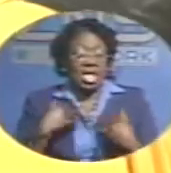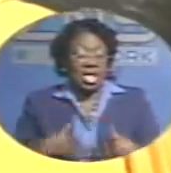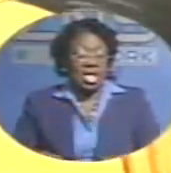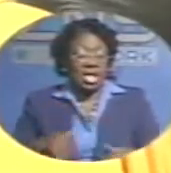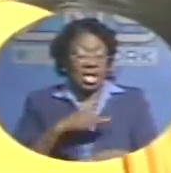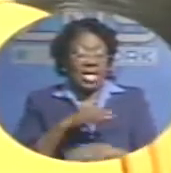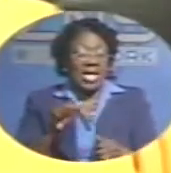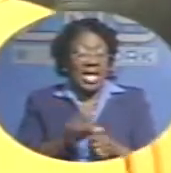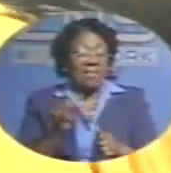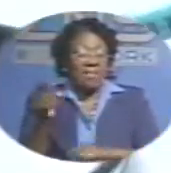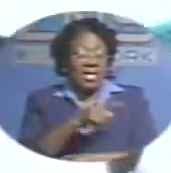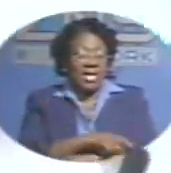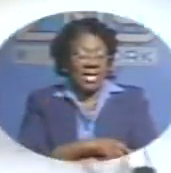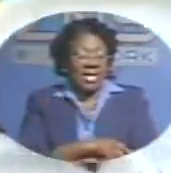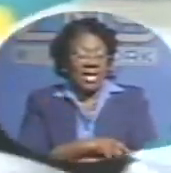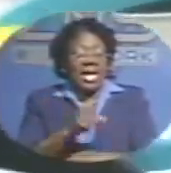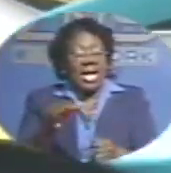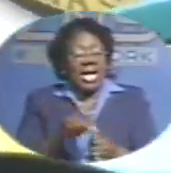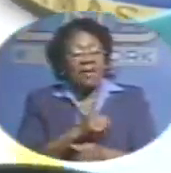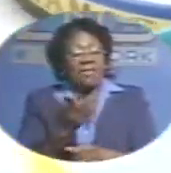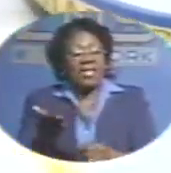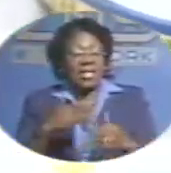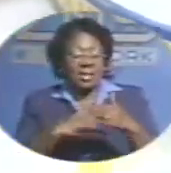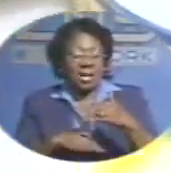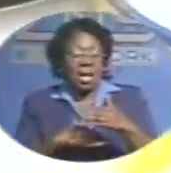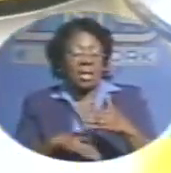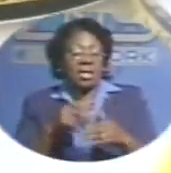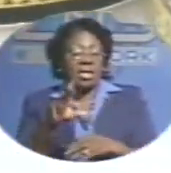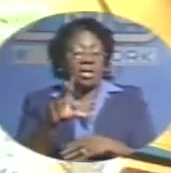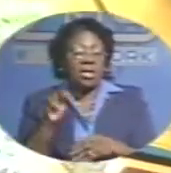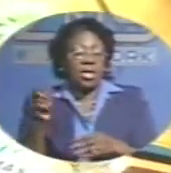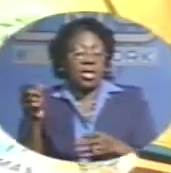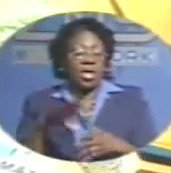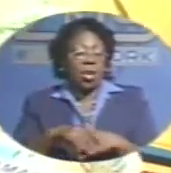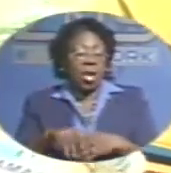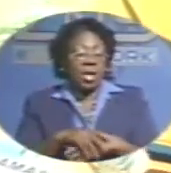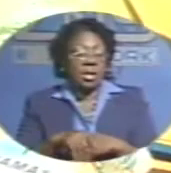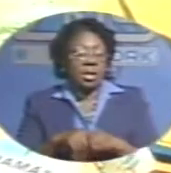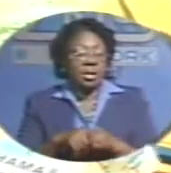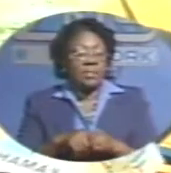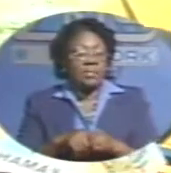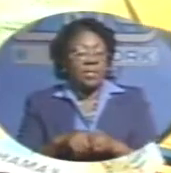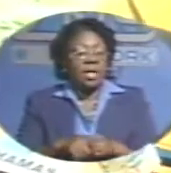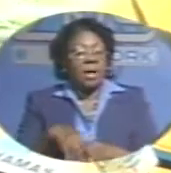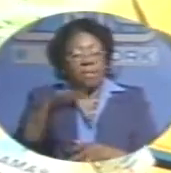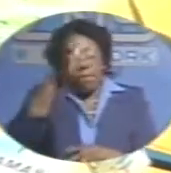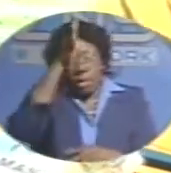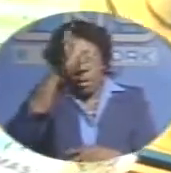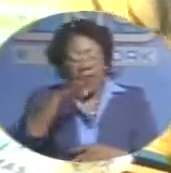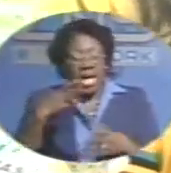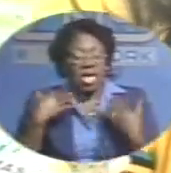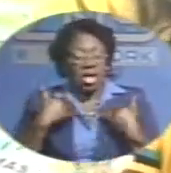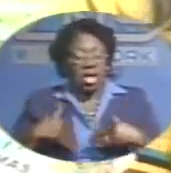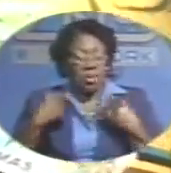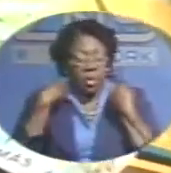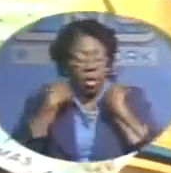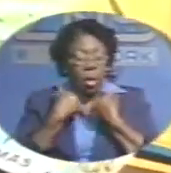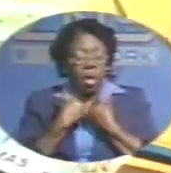over $30, so everything is in under $30. $30 for the men's shirt with the